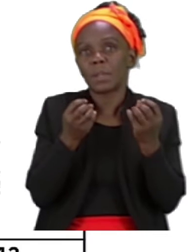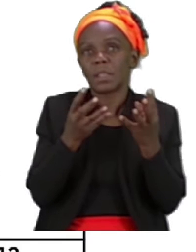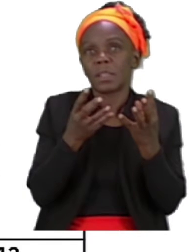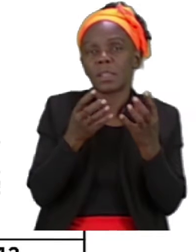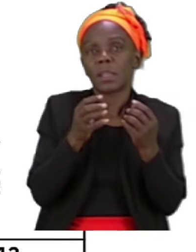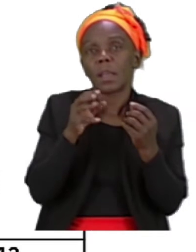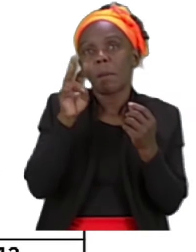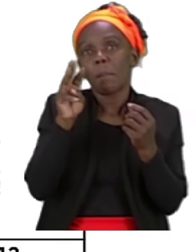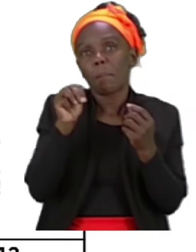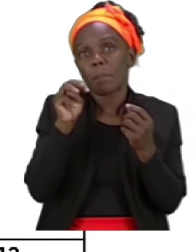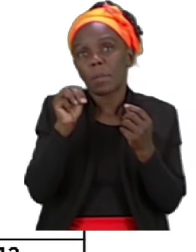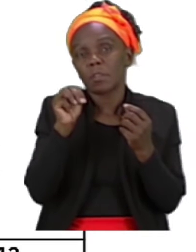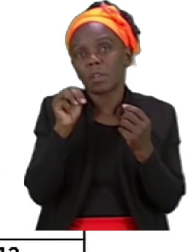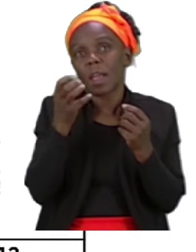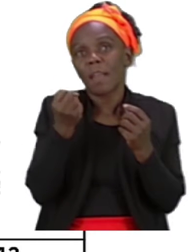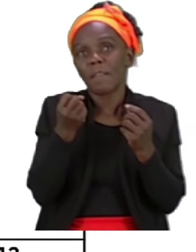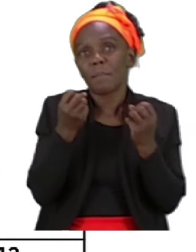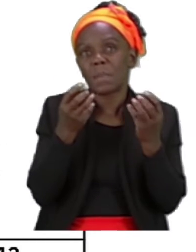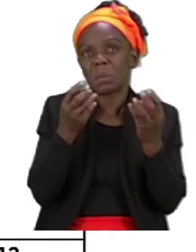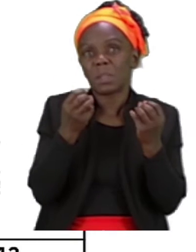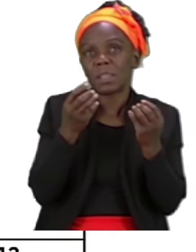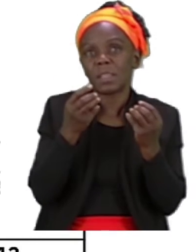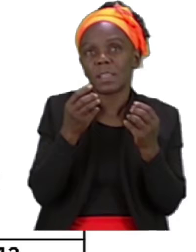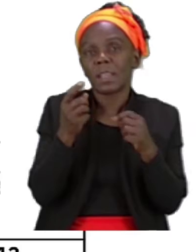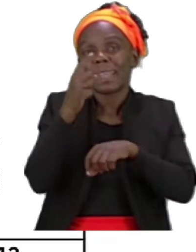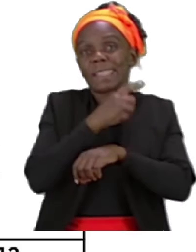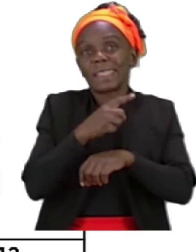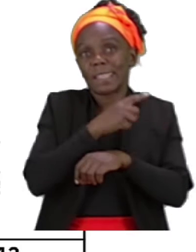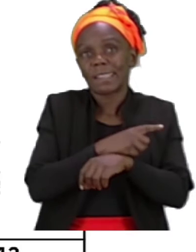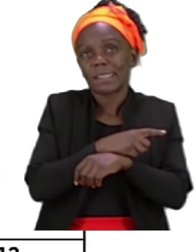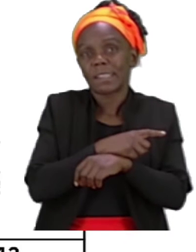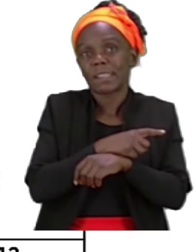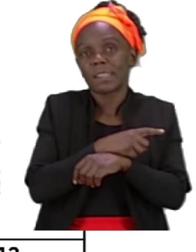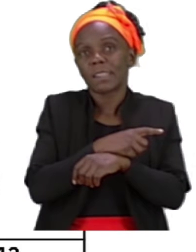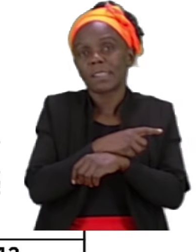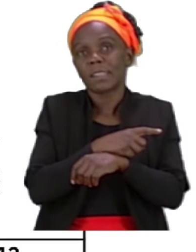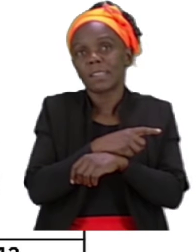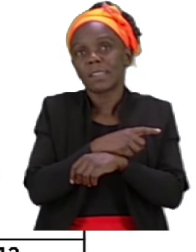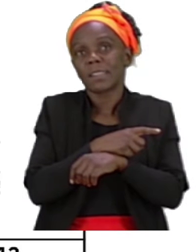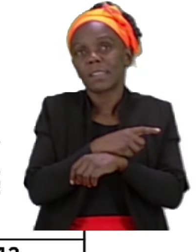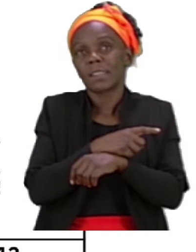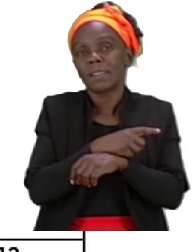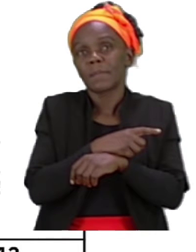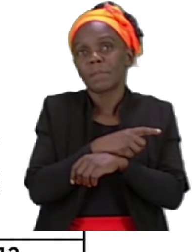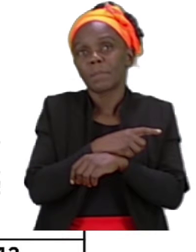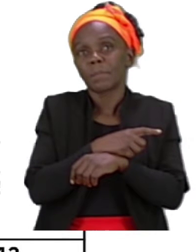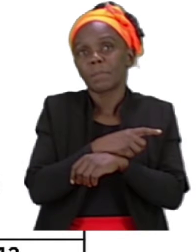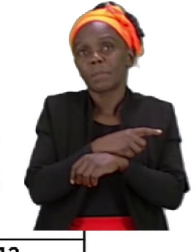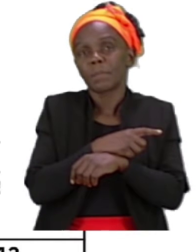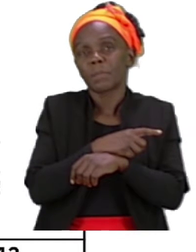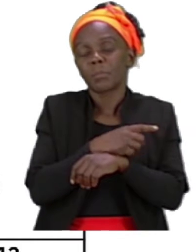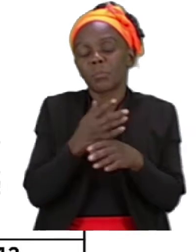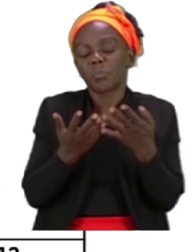are going to make one together. Remember, we said the day, so we're going to start maybe with